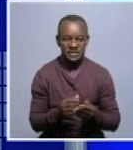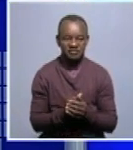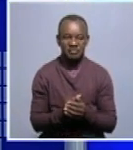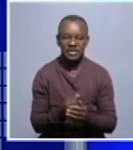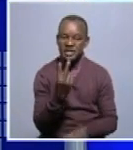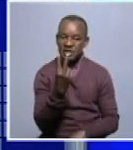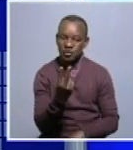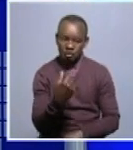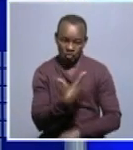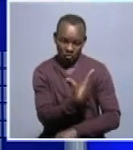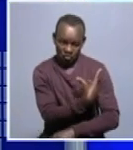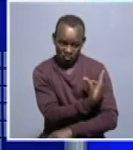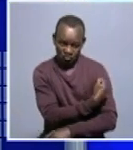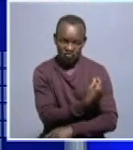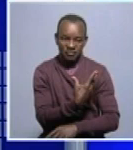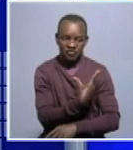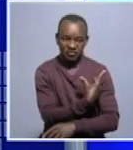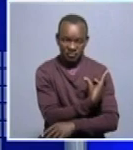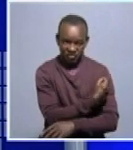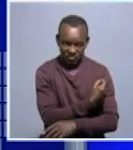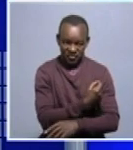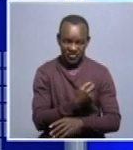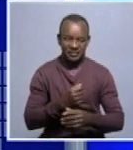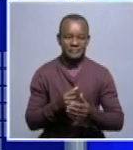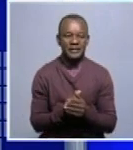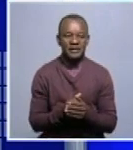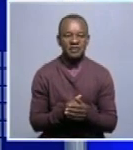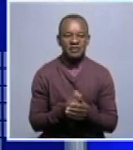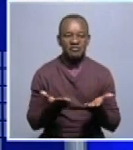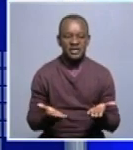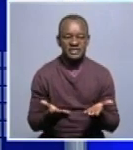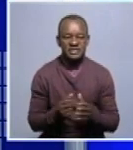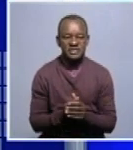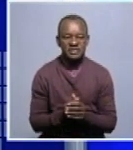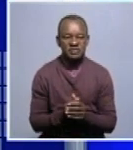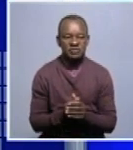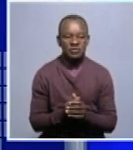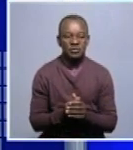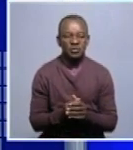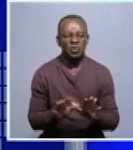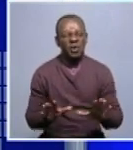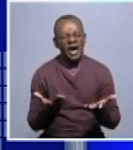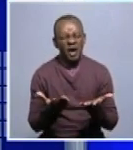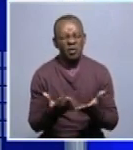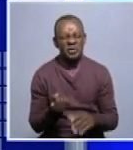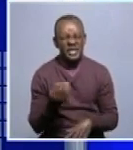of fending off the Delta variant are much more higher than that of those that have not been vaccinated.